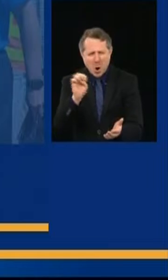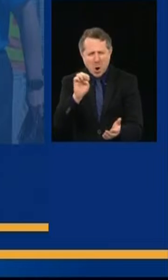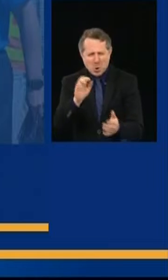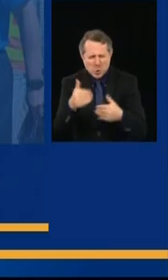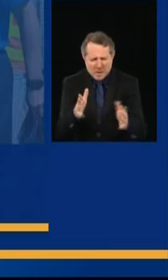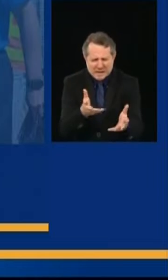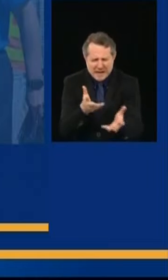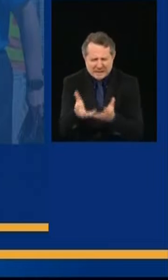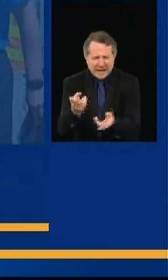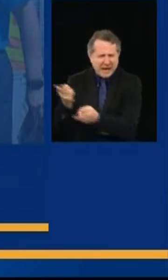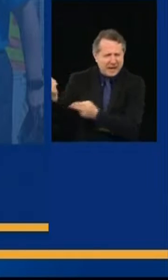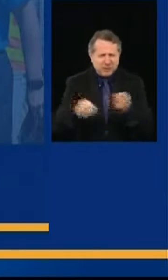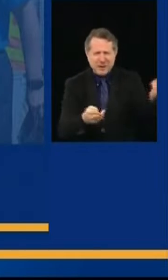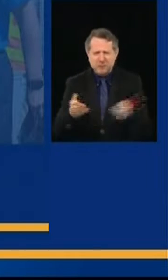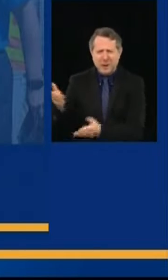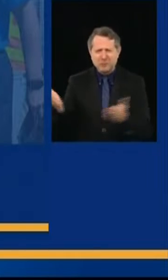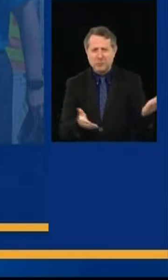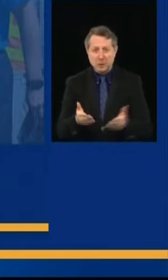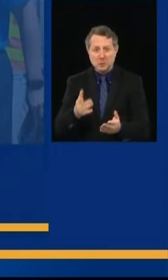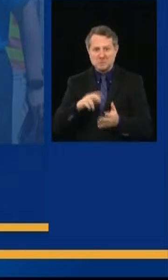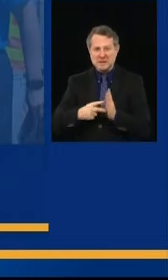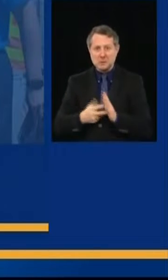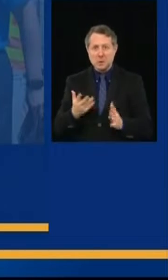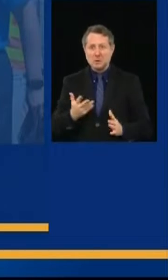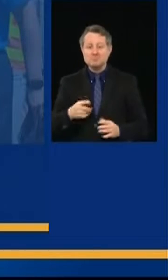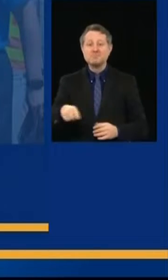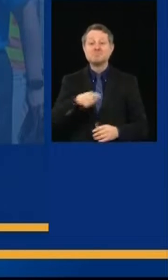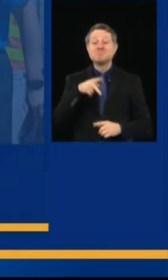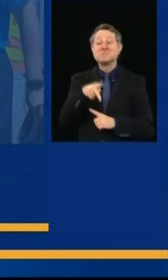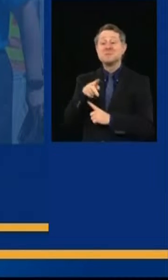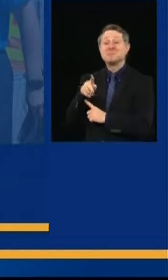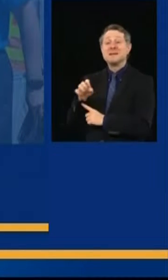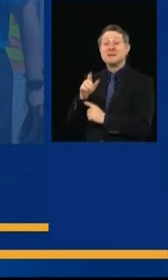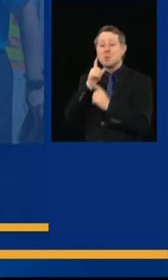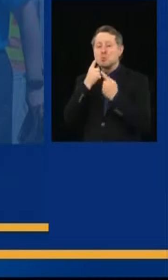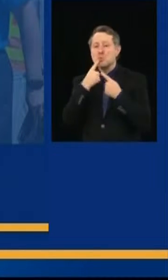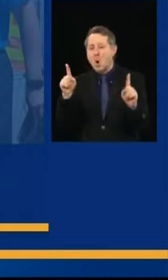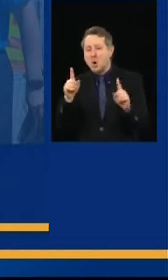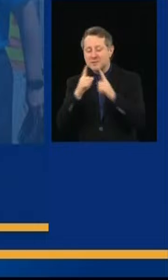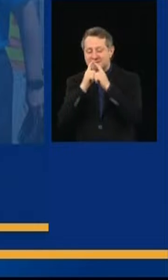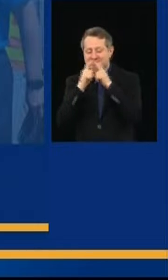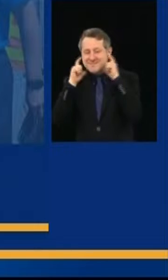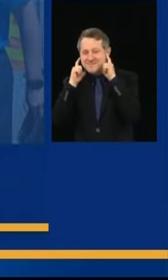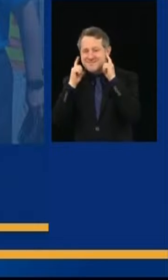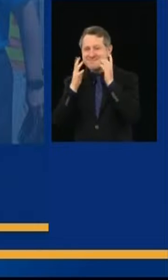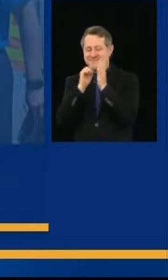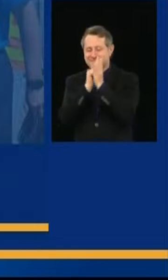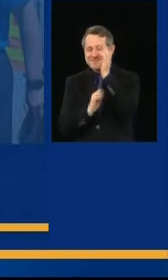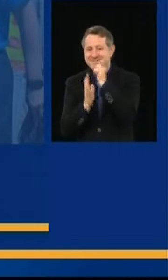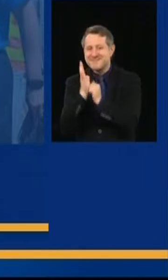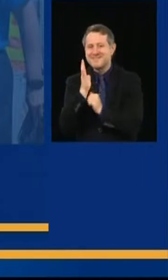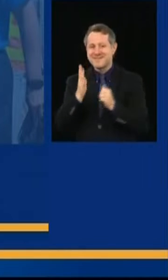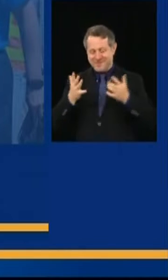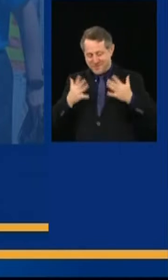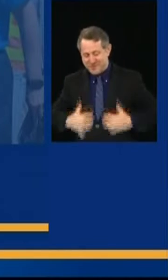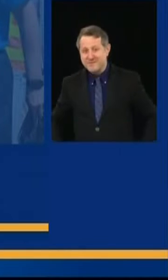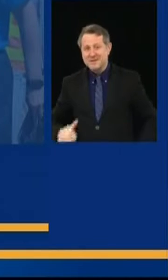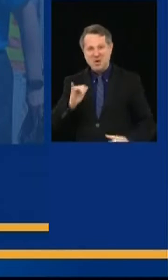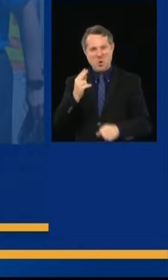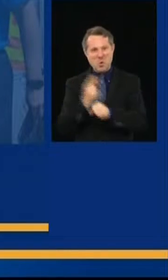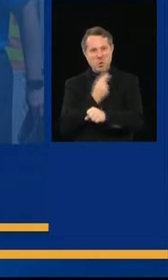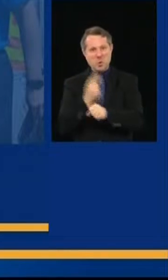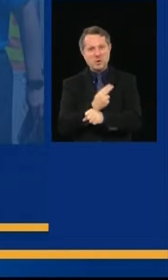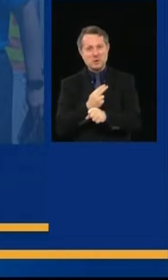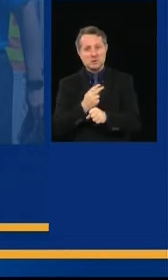12%. You know what that means? That means PPE works, masks work, gloves work, hand